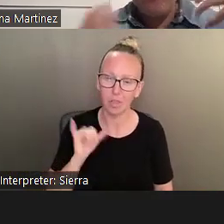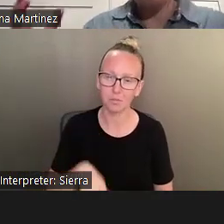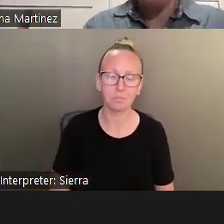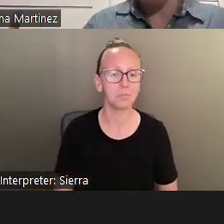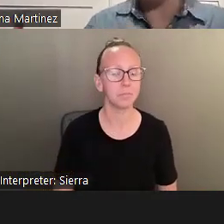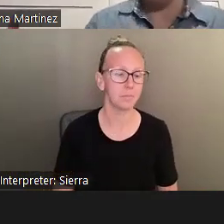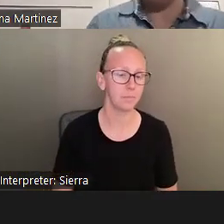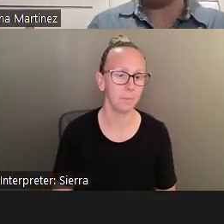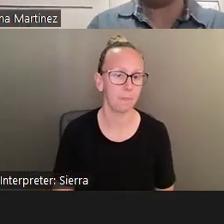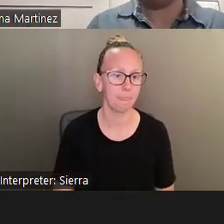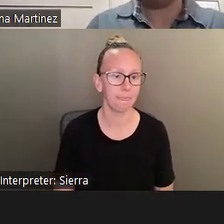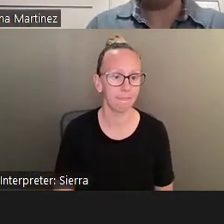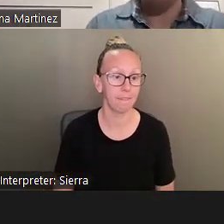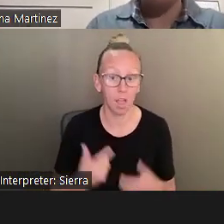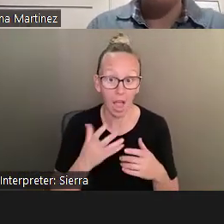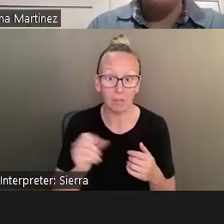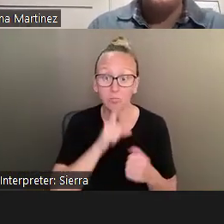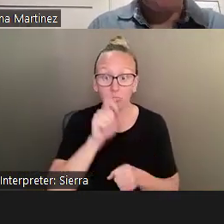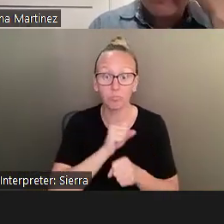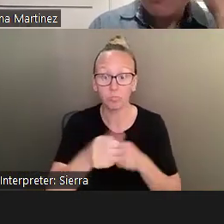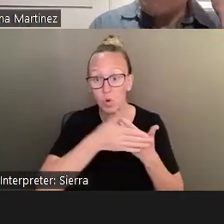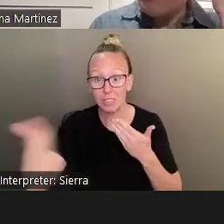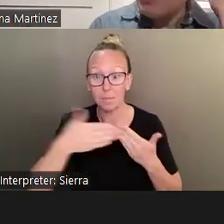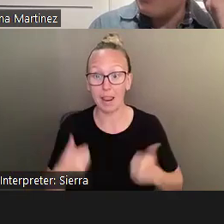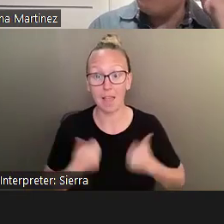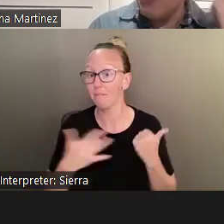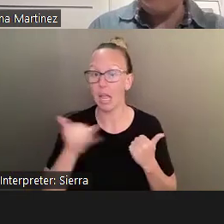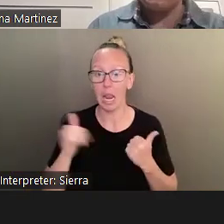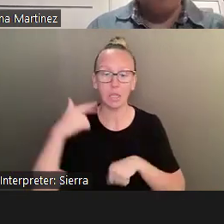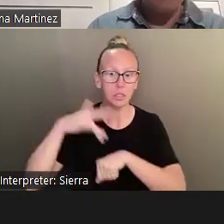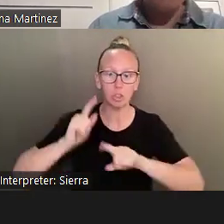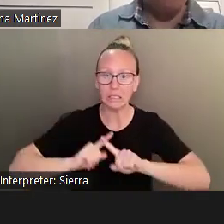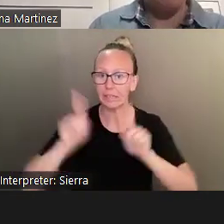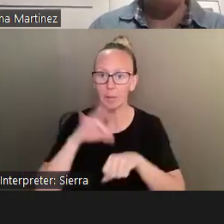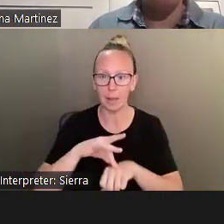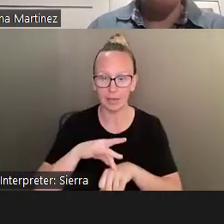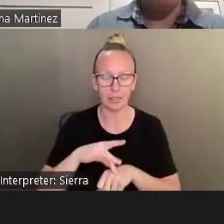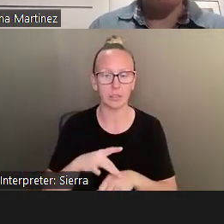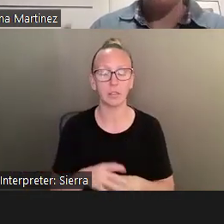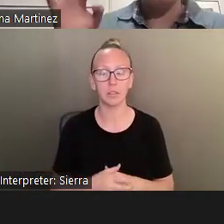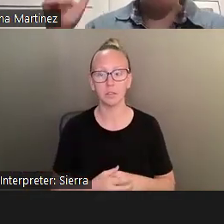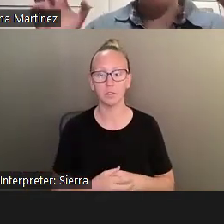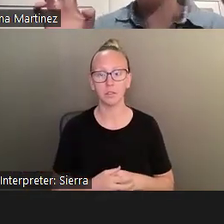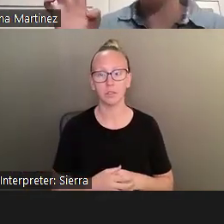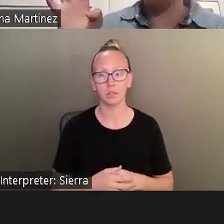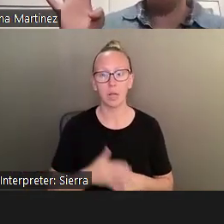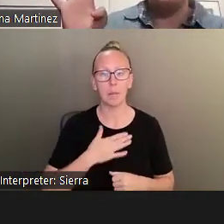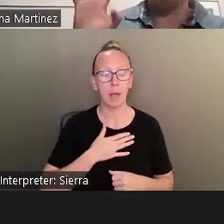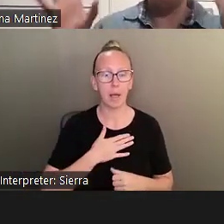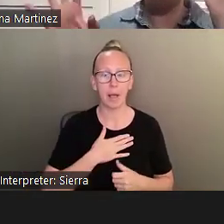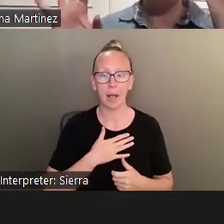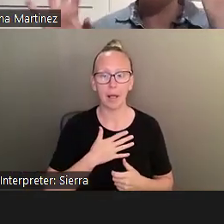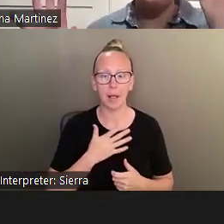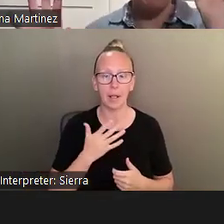the rest of my life felt like I was on another planet. I was having some very strange, mostly neurological